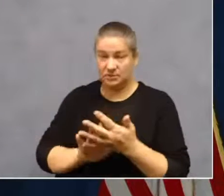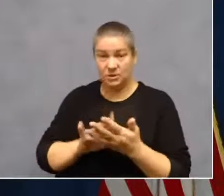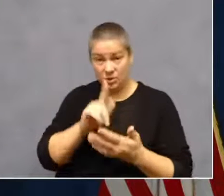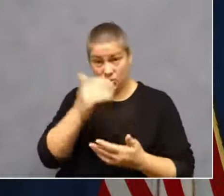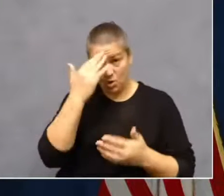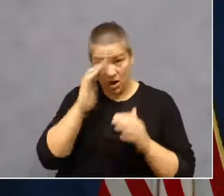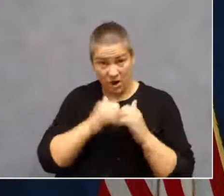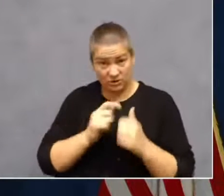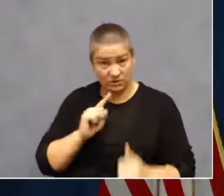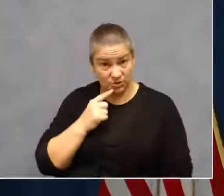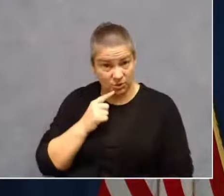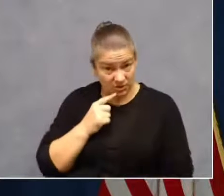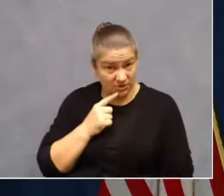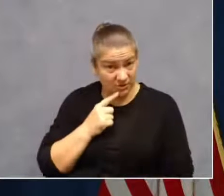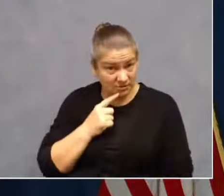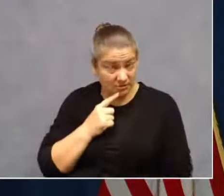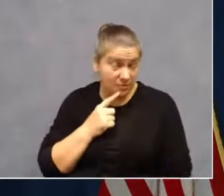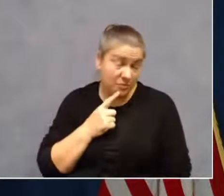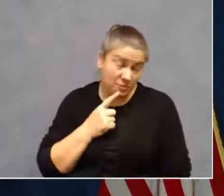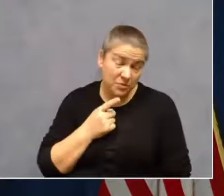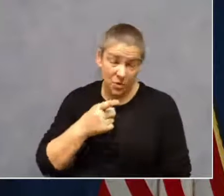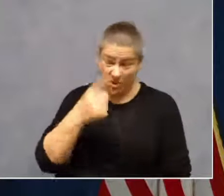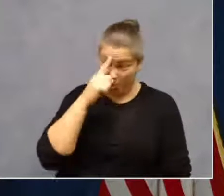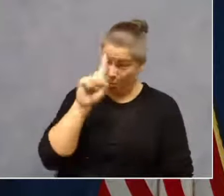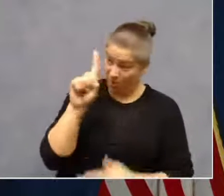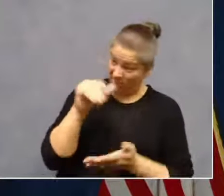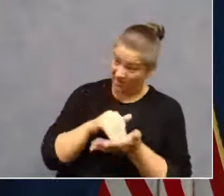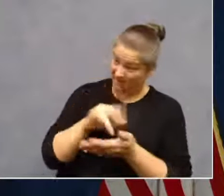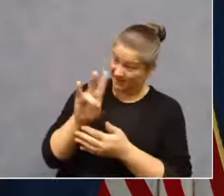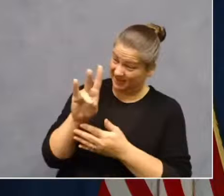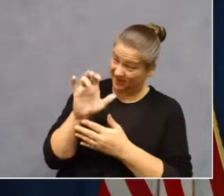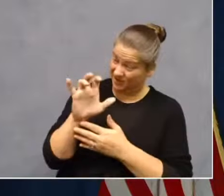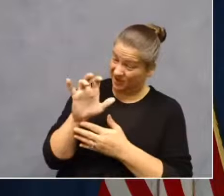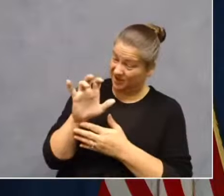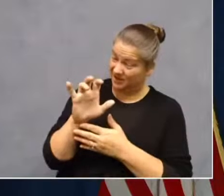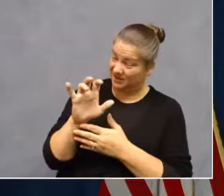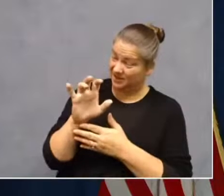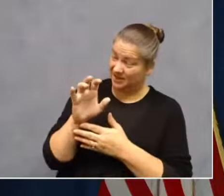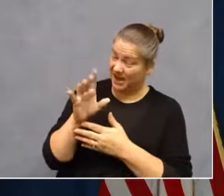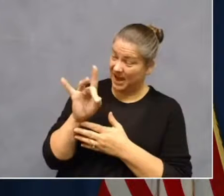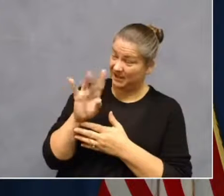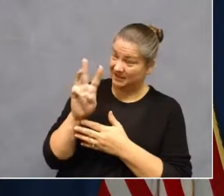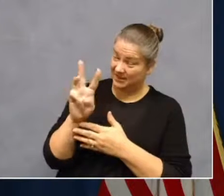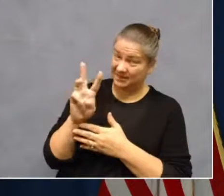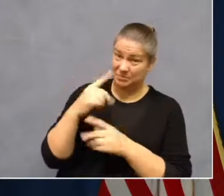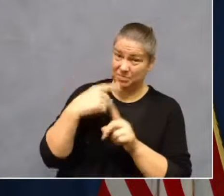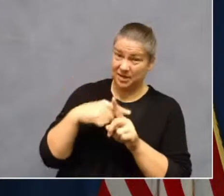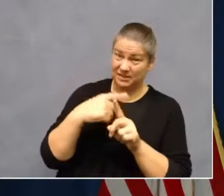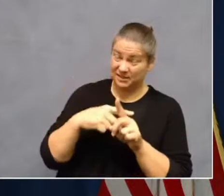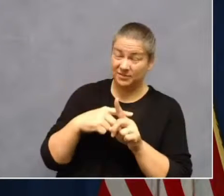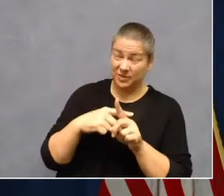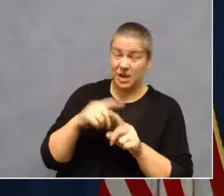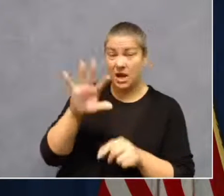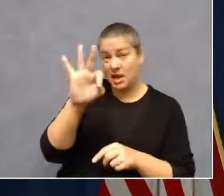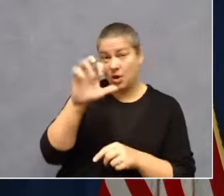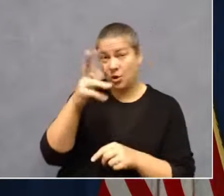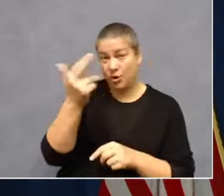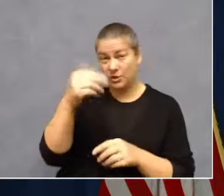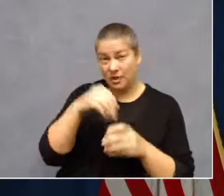it, which you would think that 1,786 cases, 913 people in the hospital,